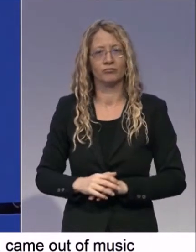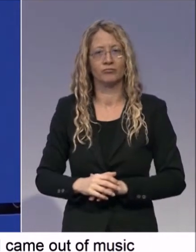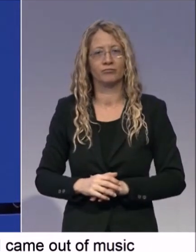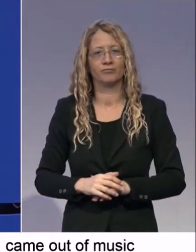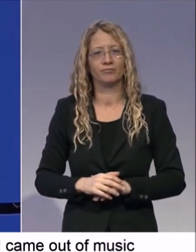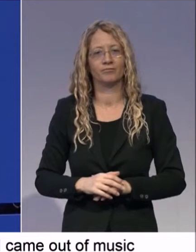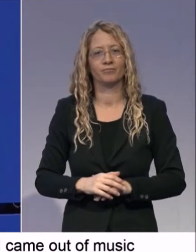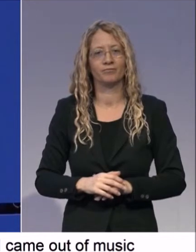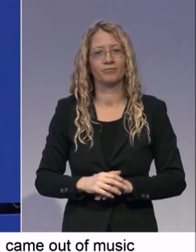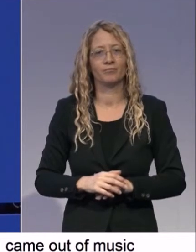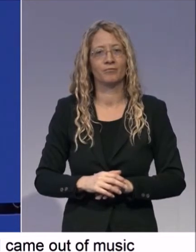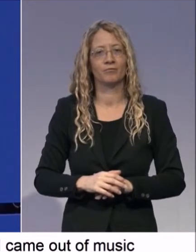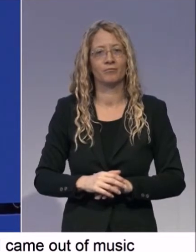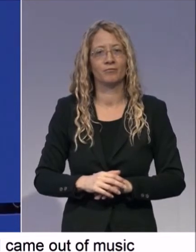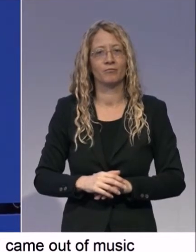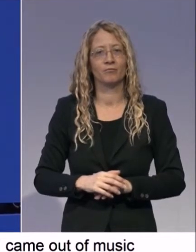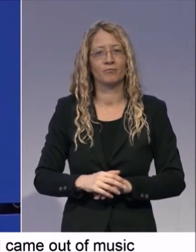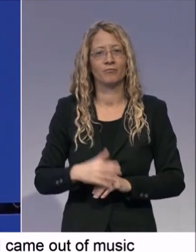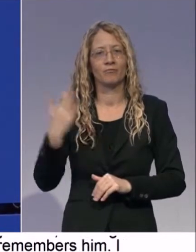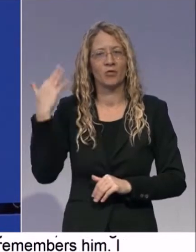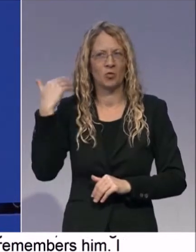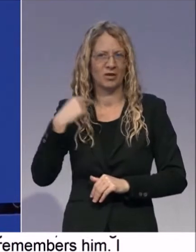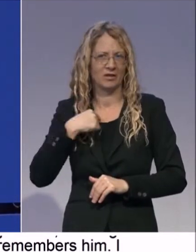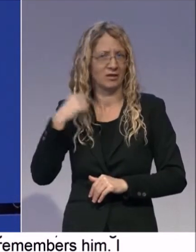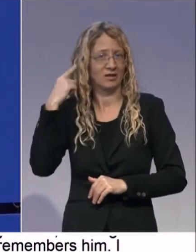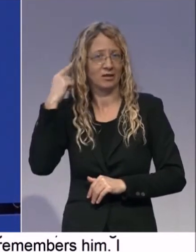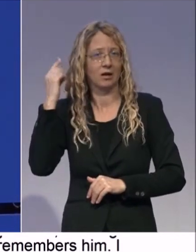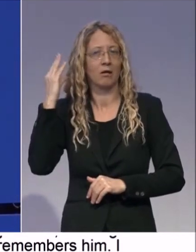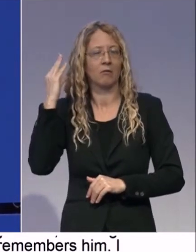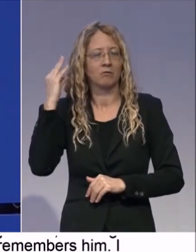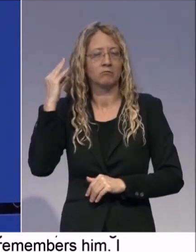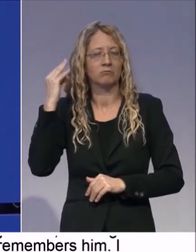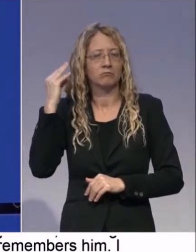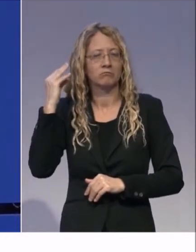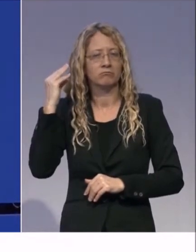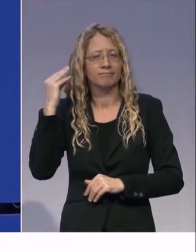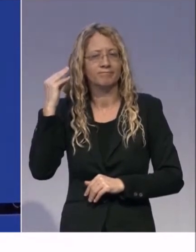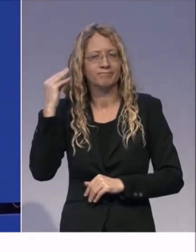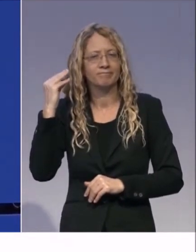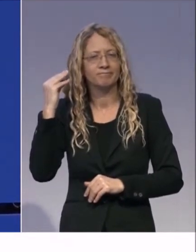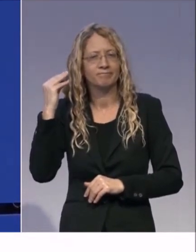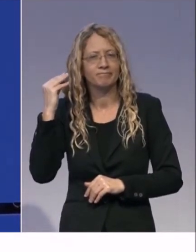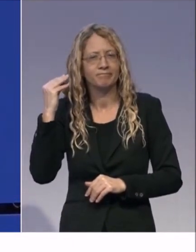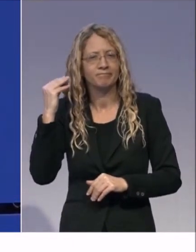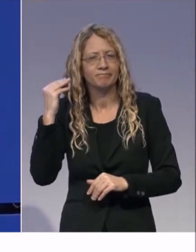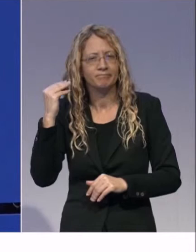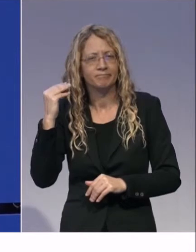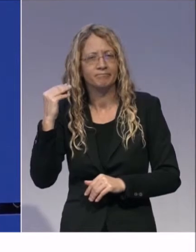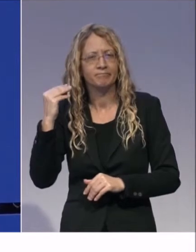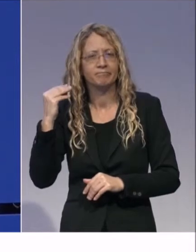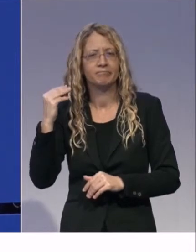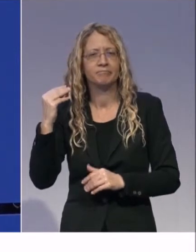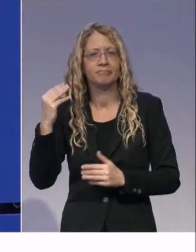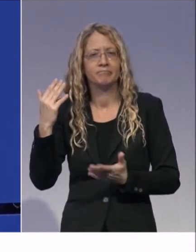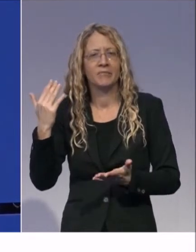declining. And it hadn't reached severe profound at that point. I'm considerably older